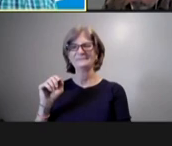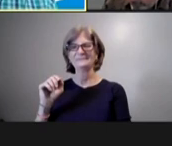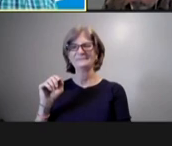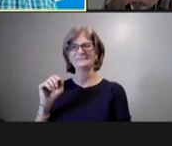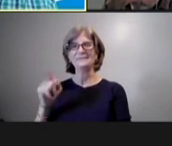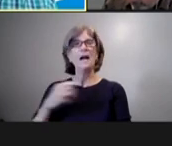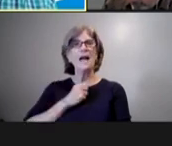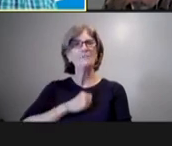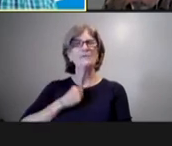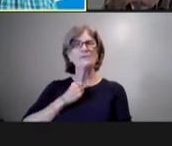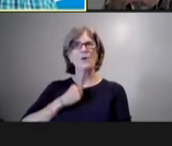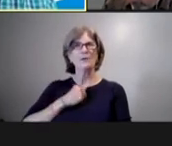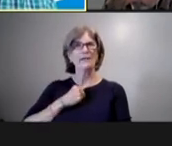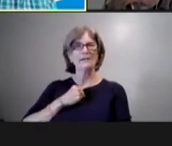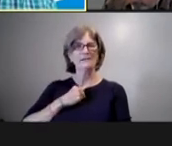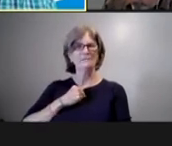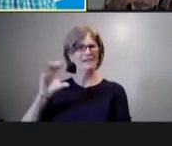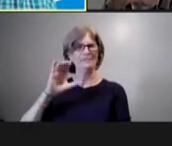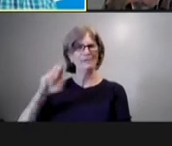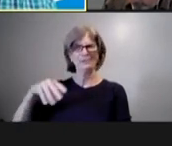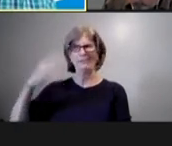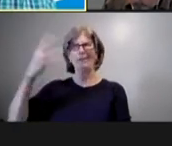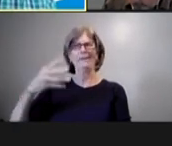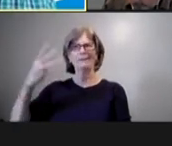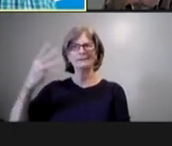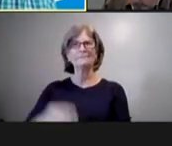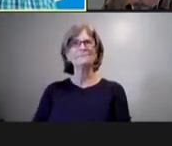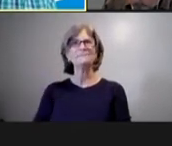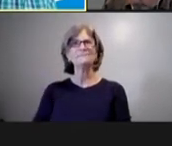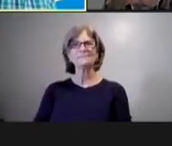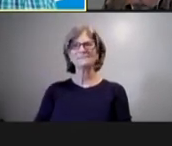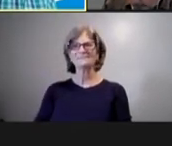Apologies, I'm having a computer issue.